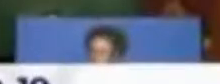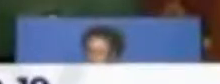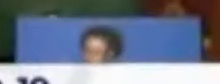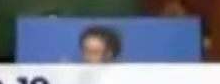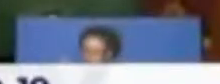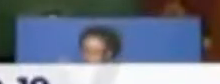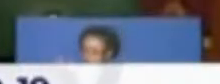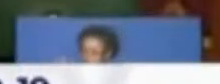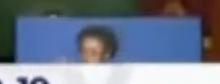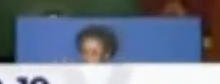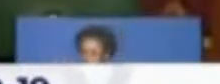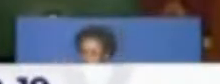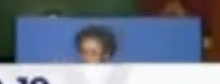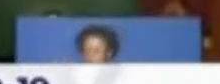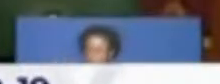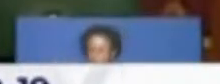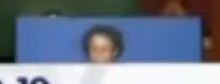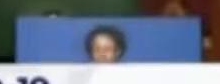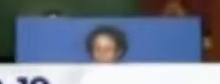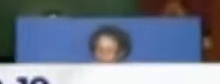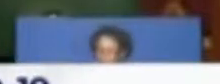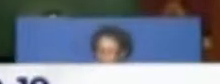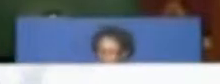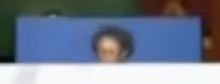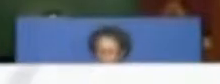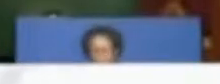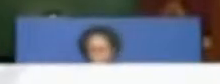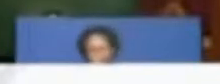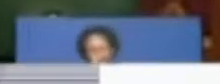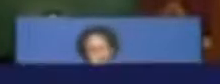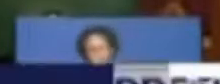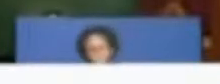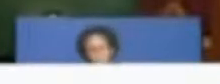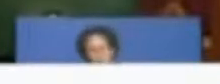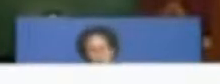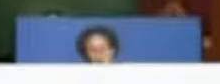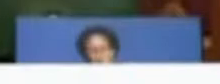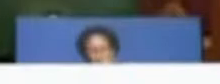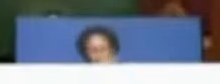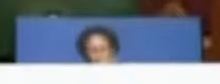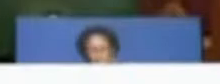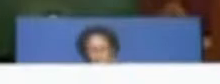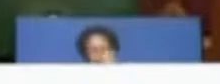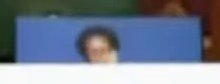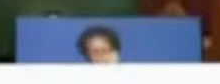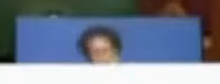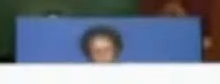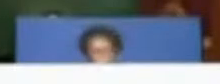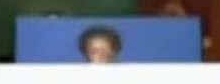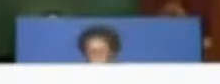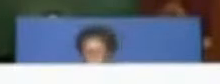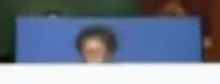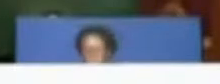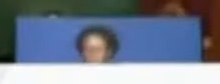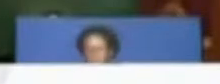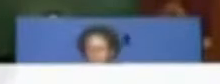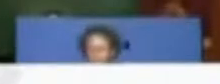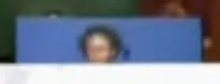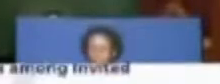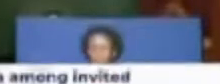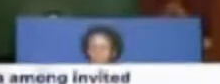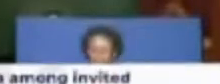We also caused the lowering of the central bank rate, the CBR, to 7.25% from